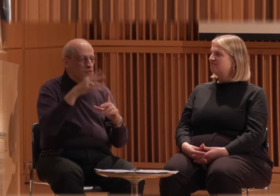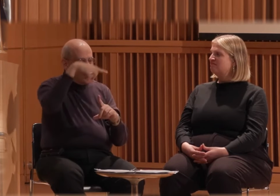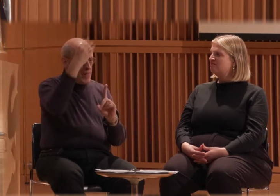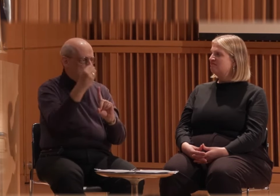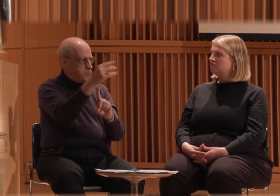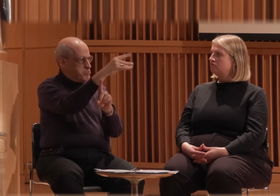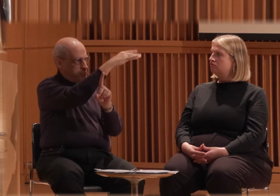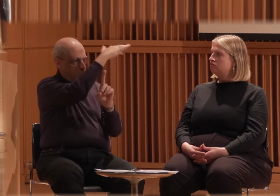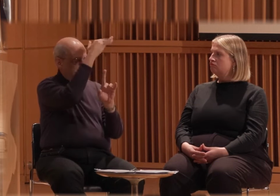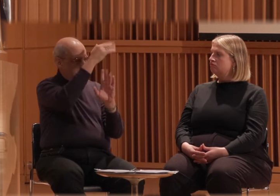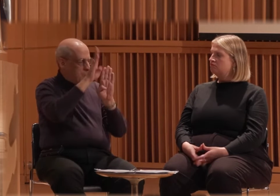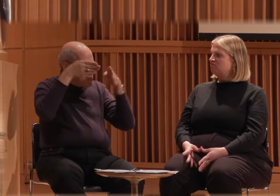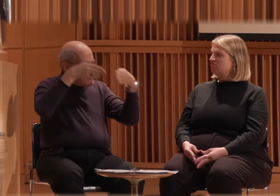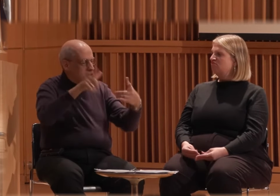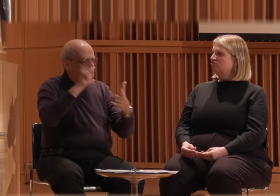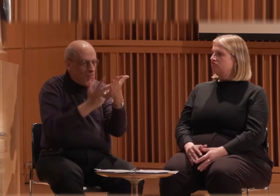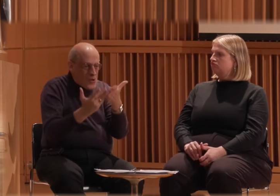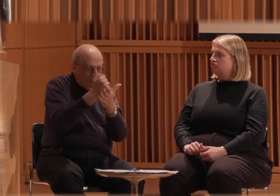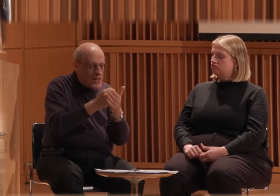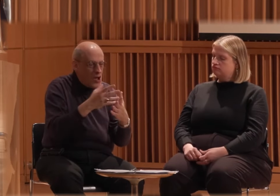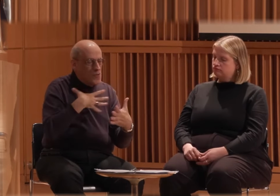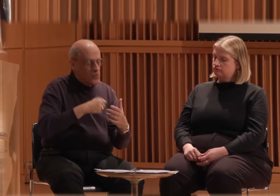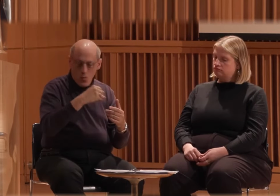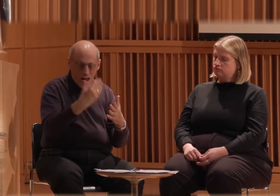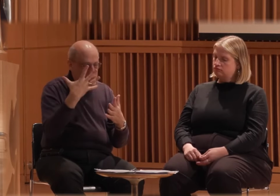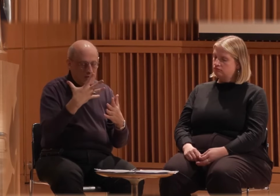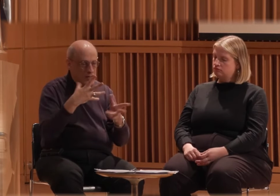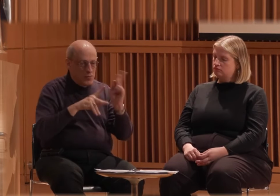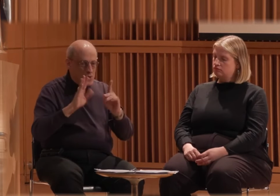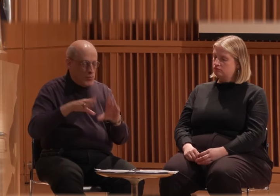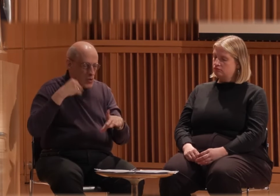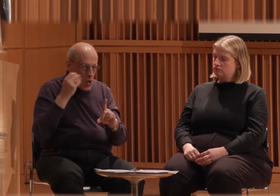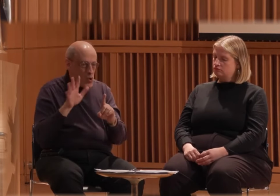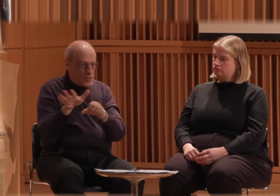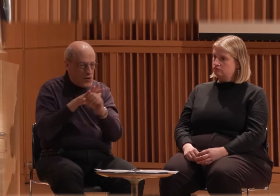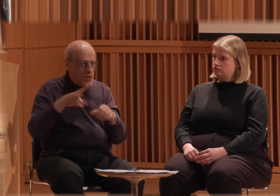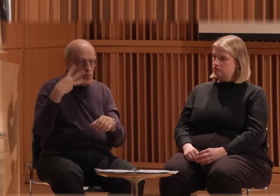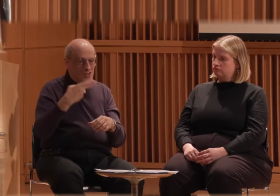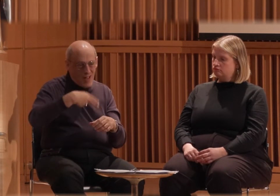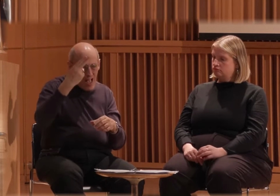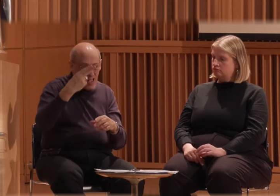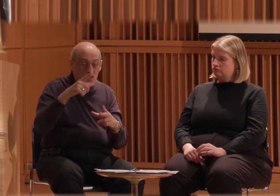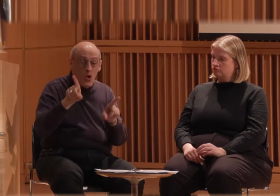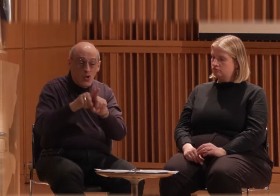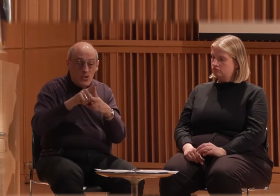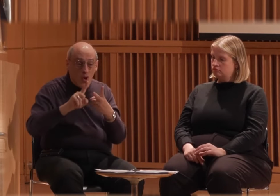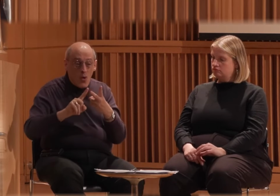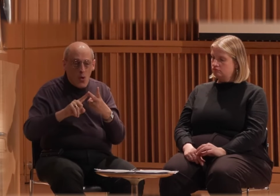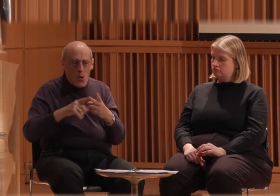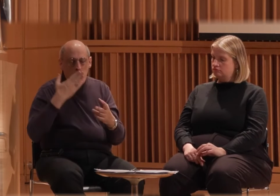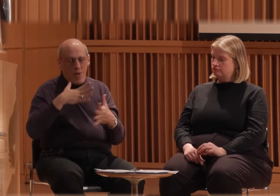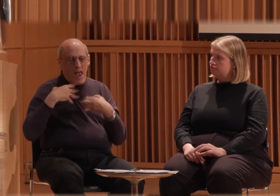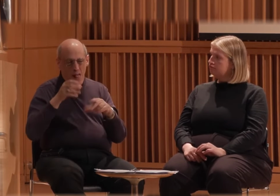were concentrated in low-income minority communities like Washington Heights, and B, that they had really bad